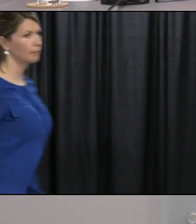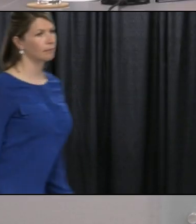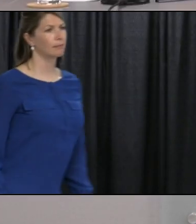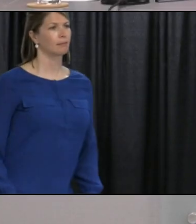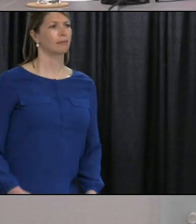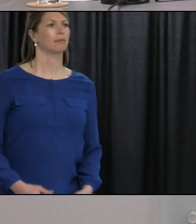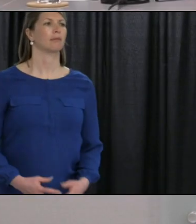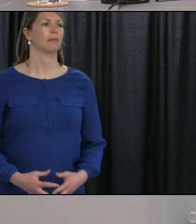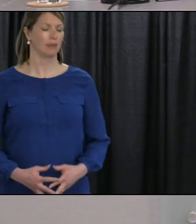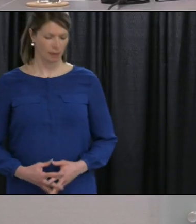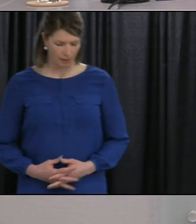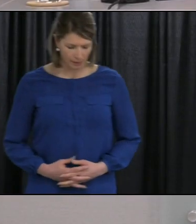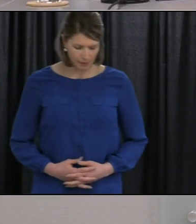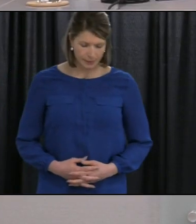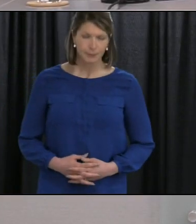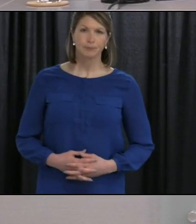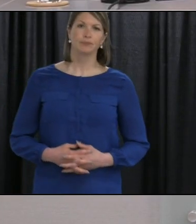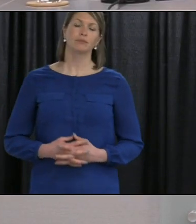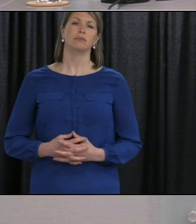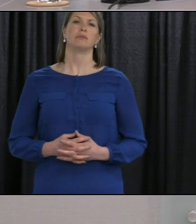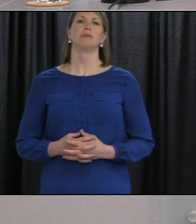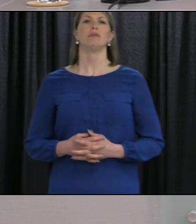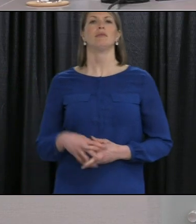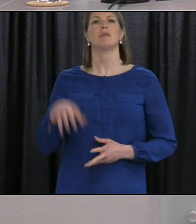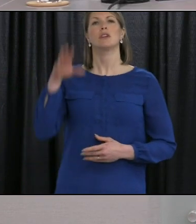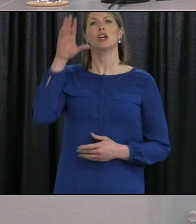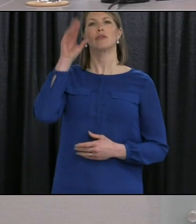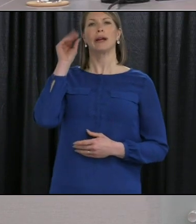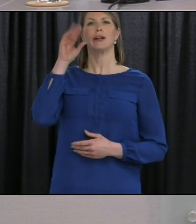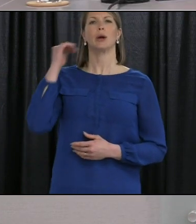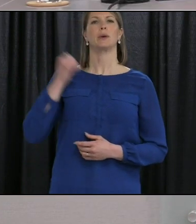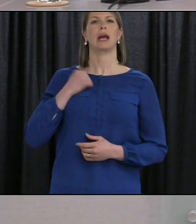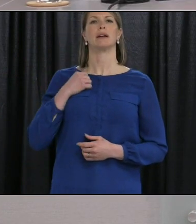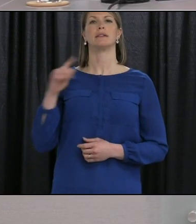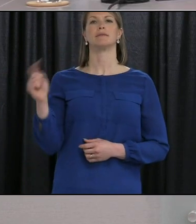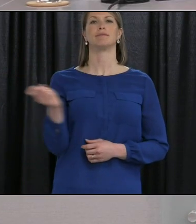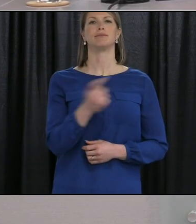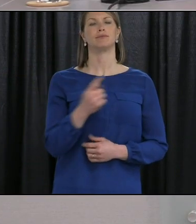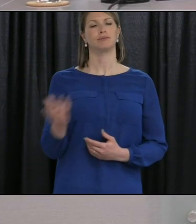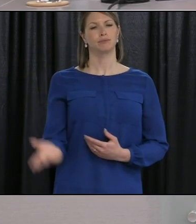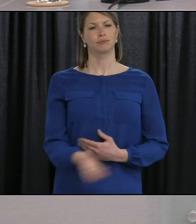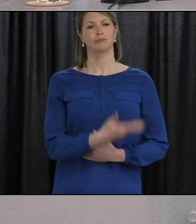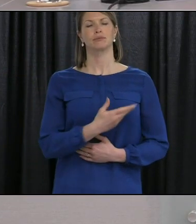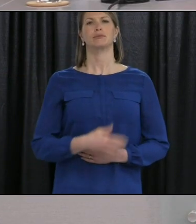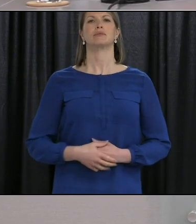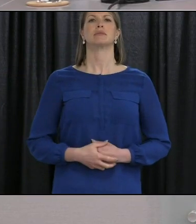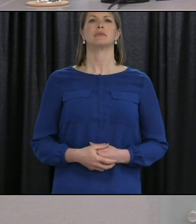from Patrick Butler of Radio Canada. Please go ahead.